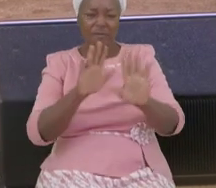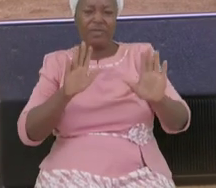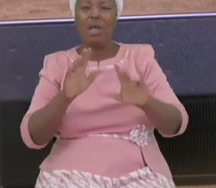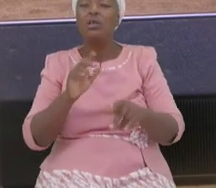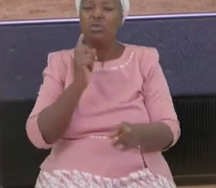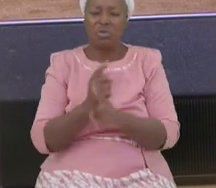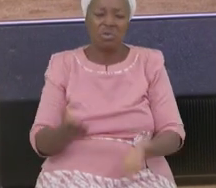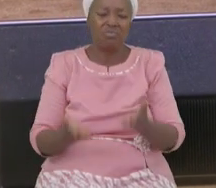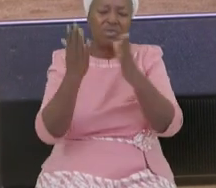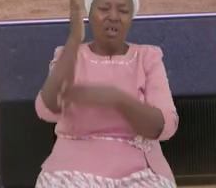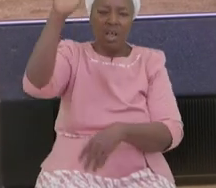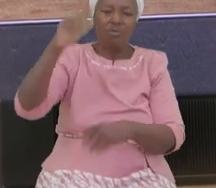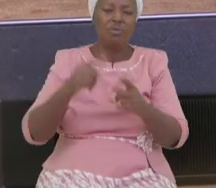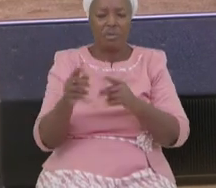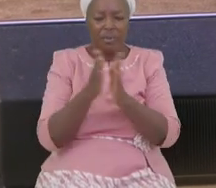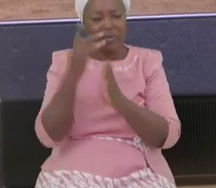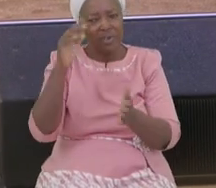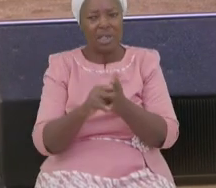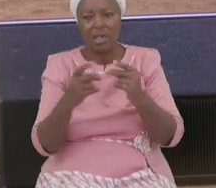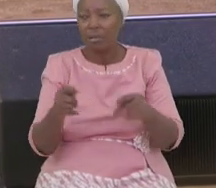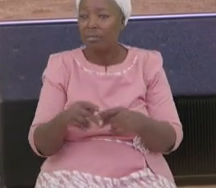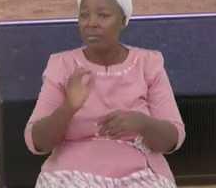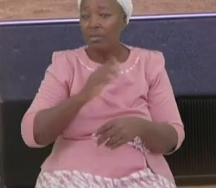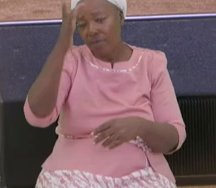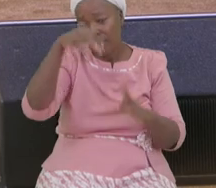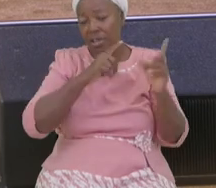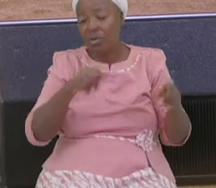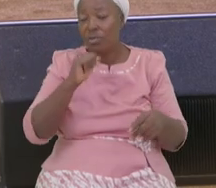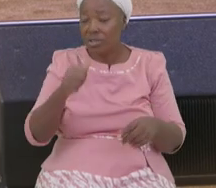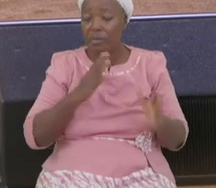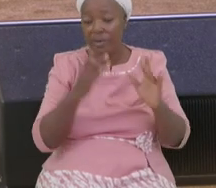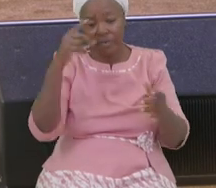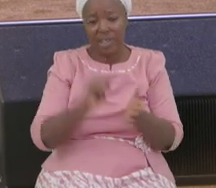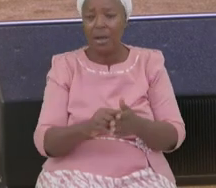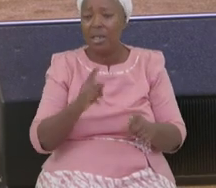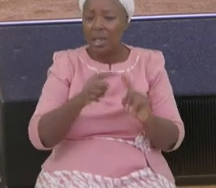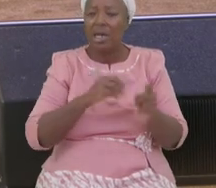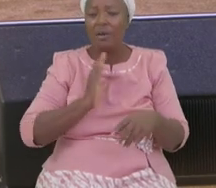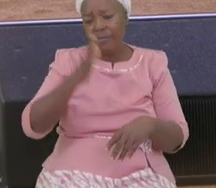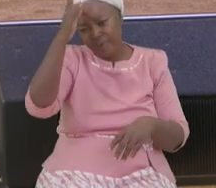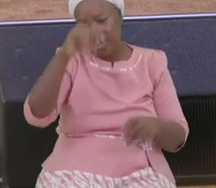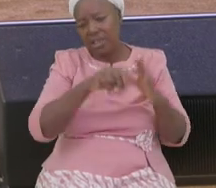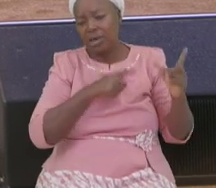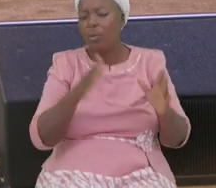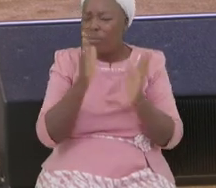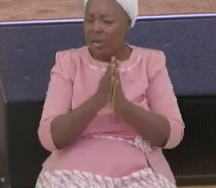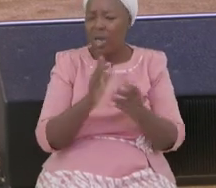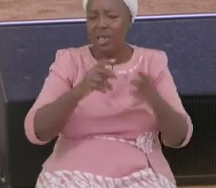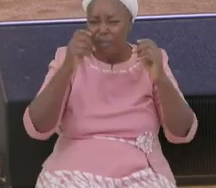wasn't prepared for that. And then I prayed and immediately, instantaneously, he was